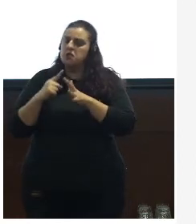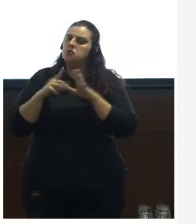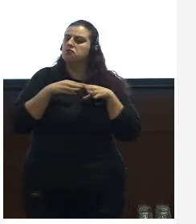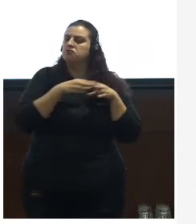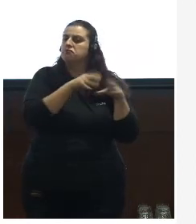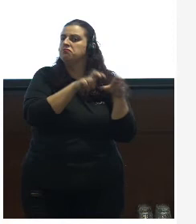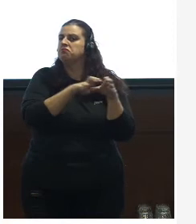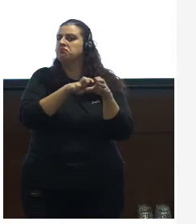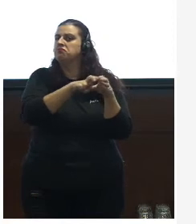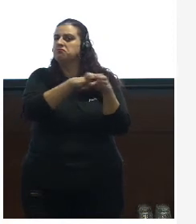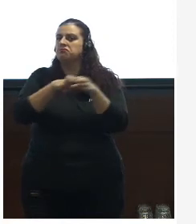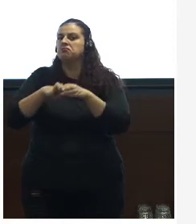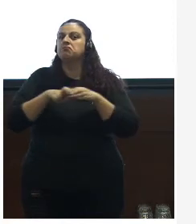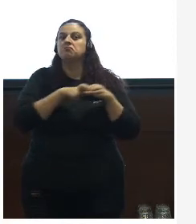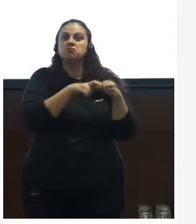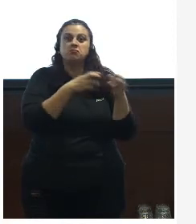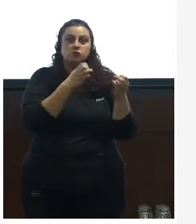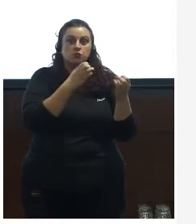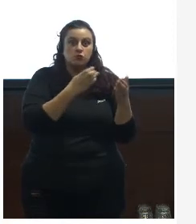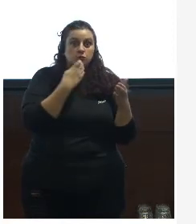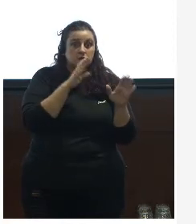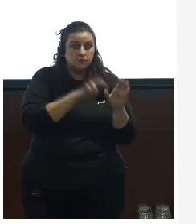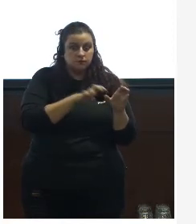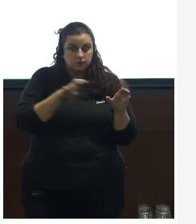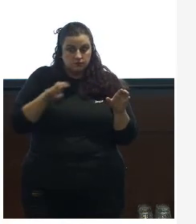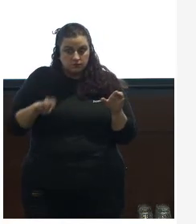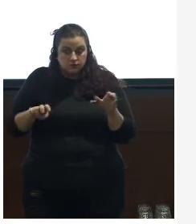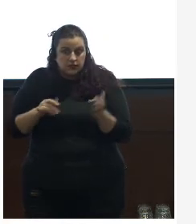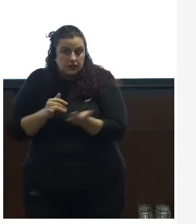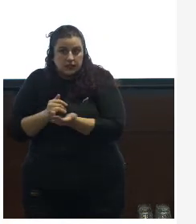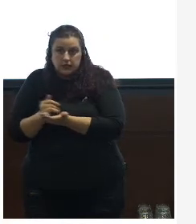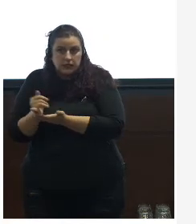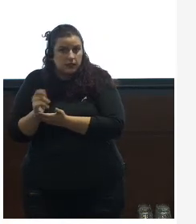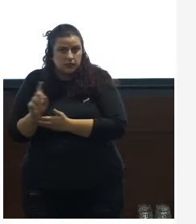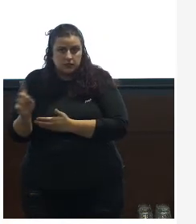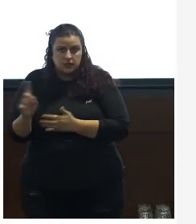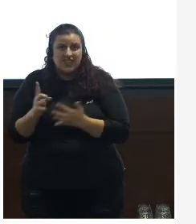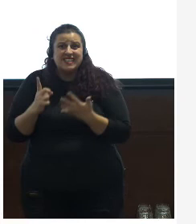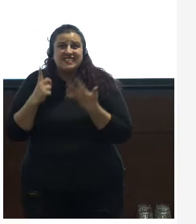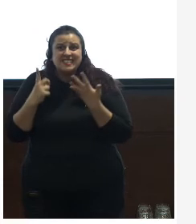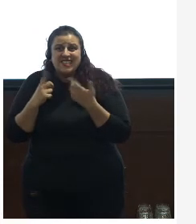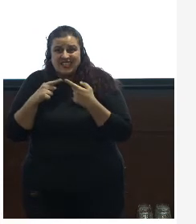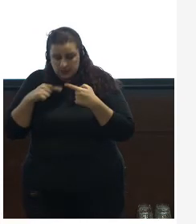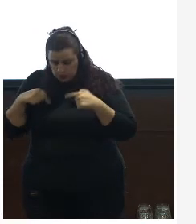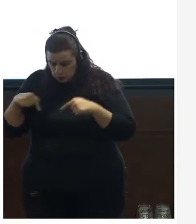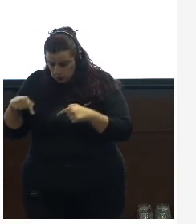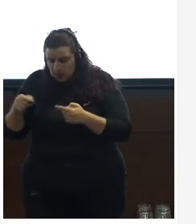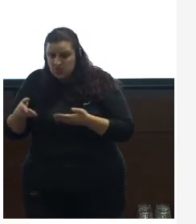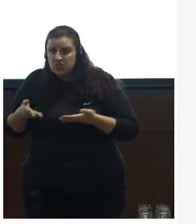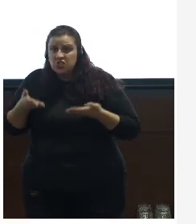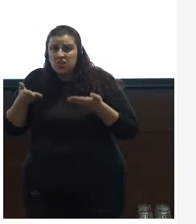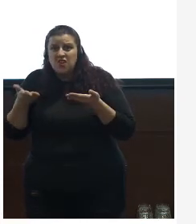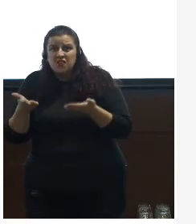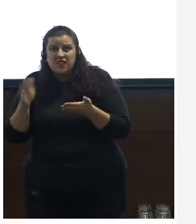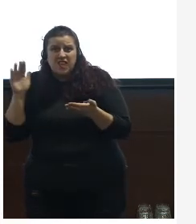like itineraries docking in 6 ports, there was just no offering of any accessible shore excursion. And I'm not talking about the